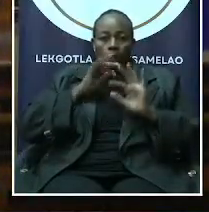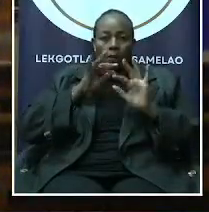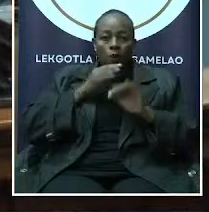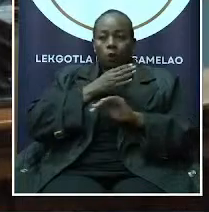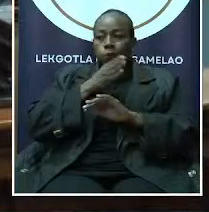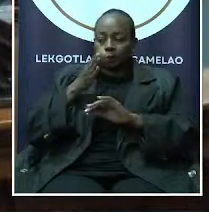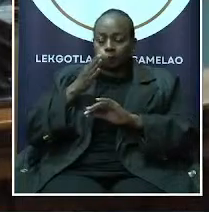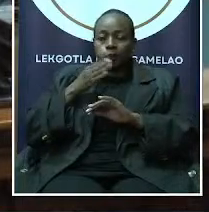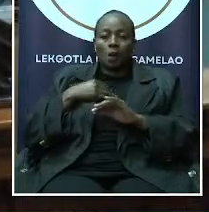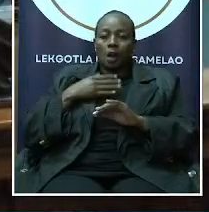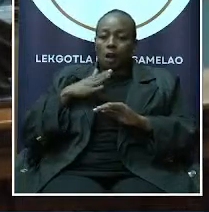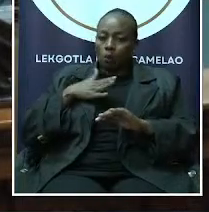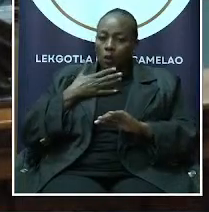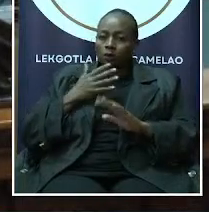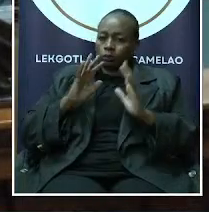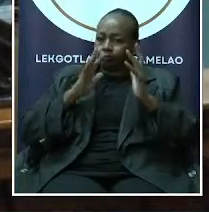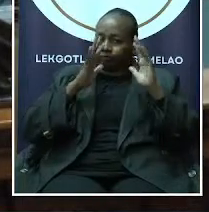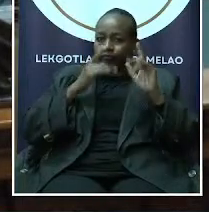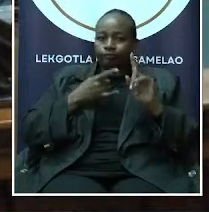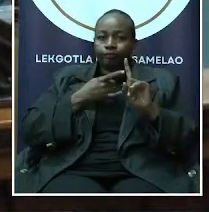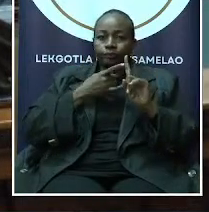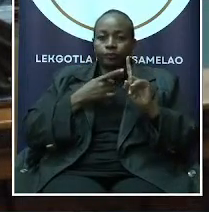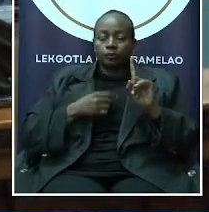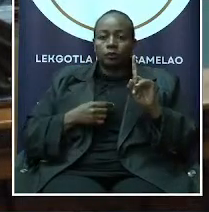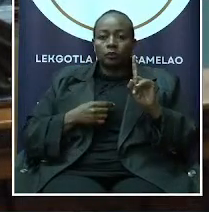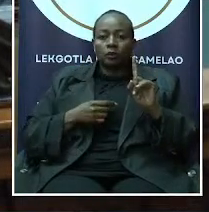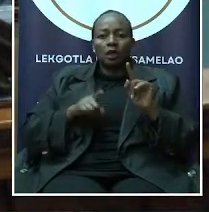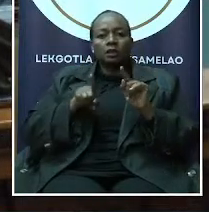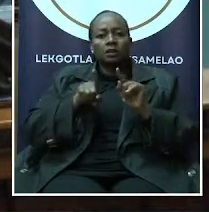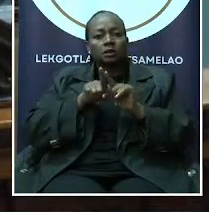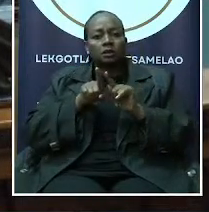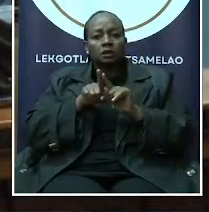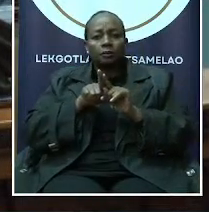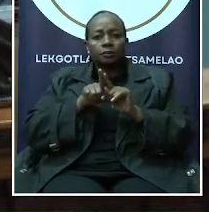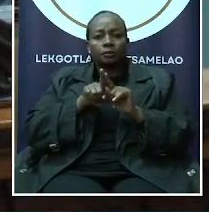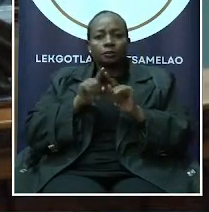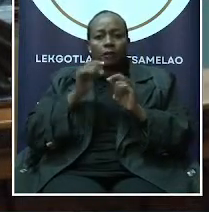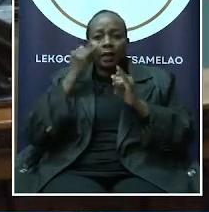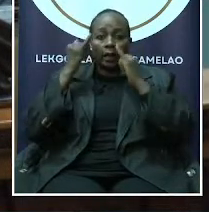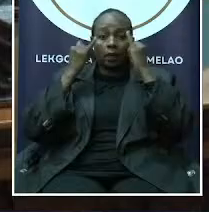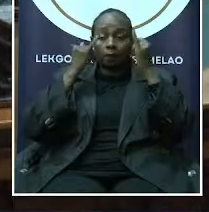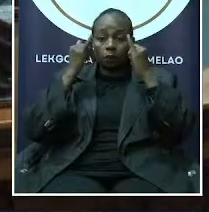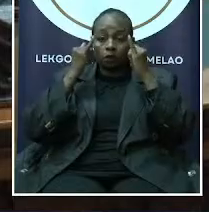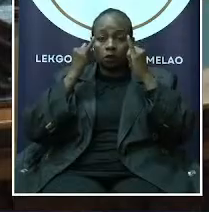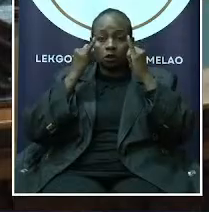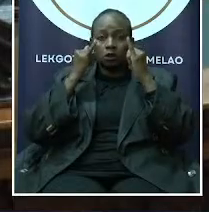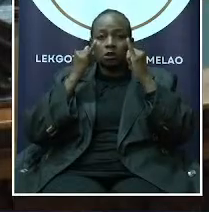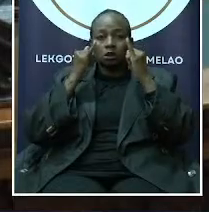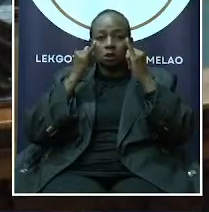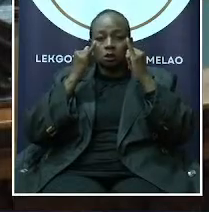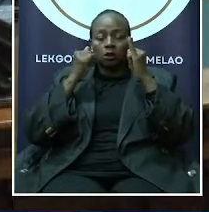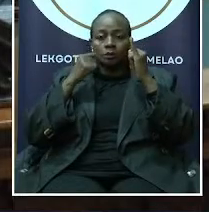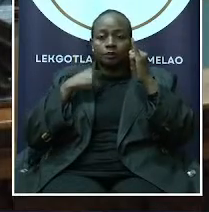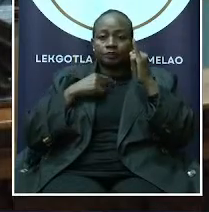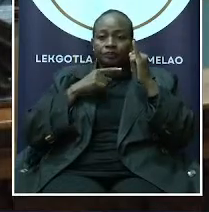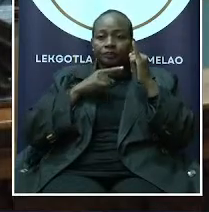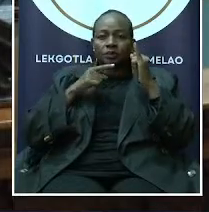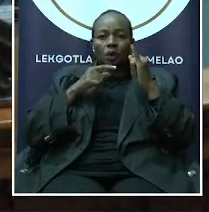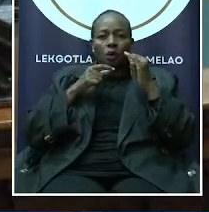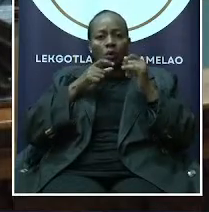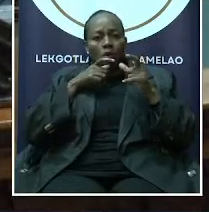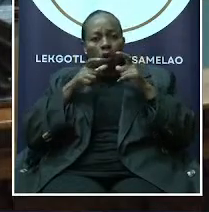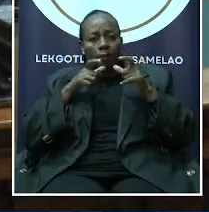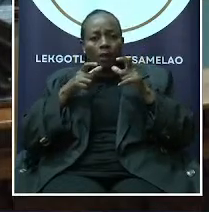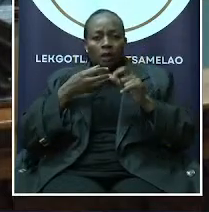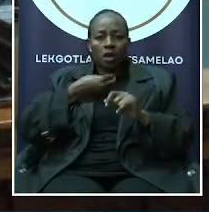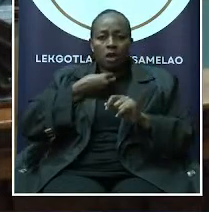especially noting the very credible inputs made by especially the young leaders